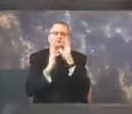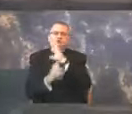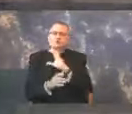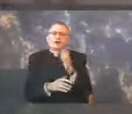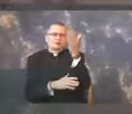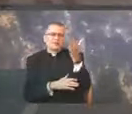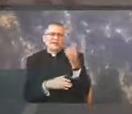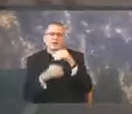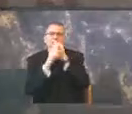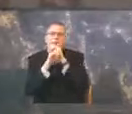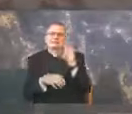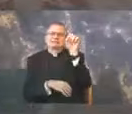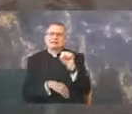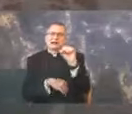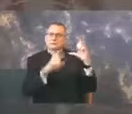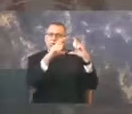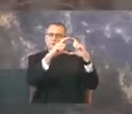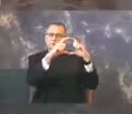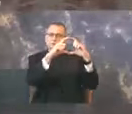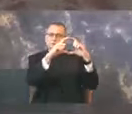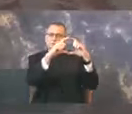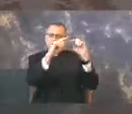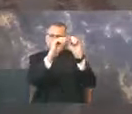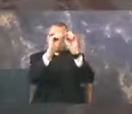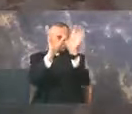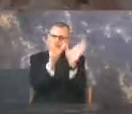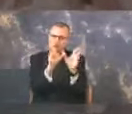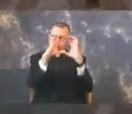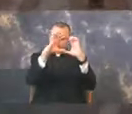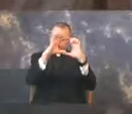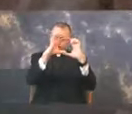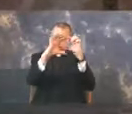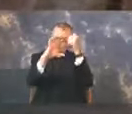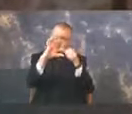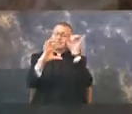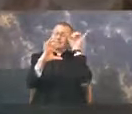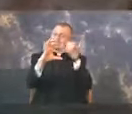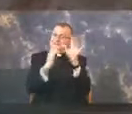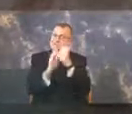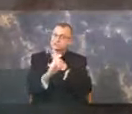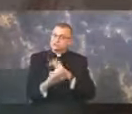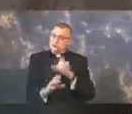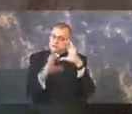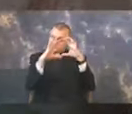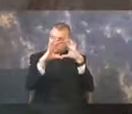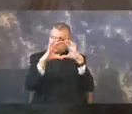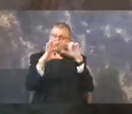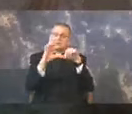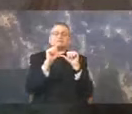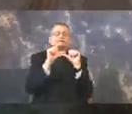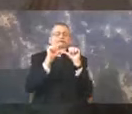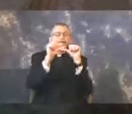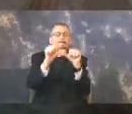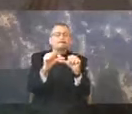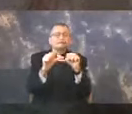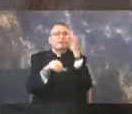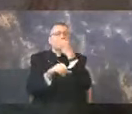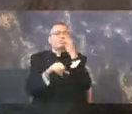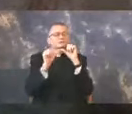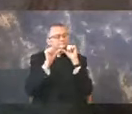truly there. The presence of Christ in the Blessed Sacrament is the enduring reality of the institution of the Eucharist that's